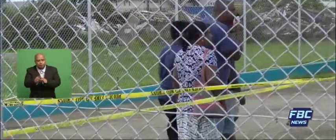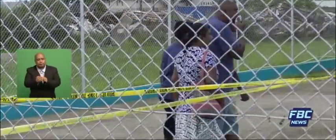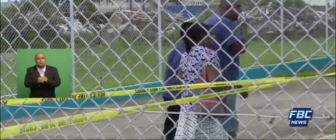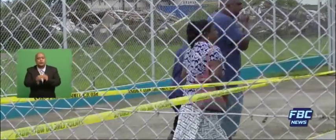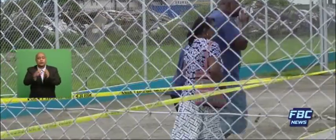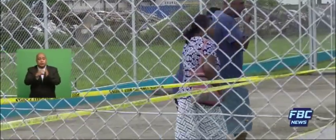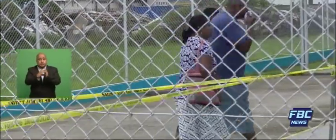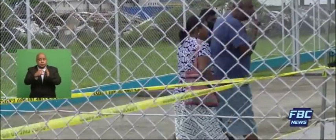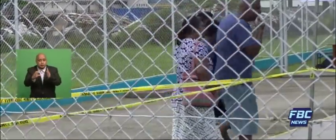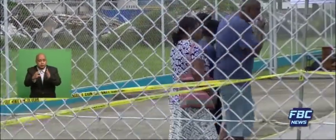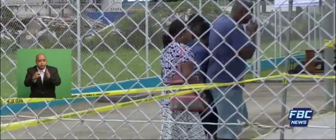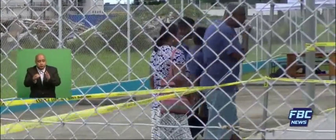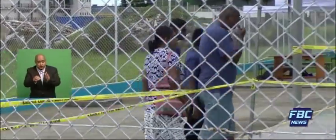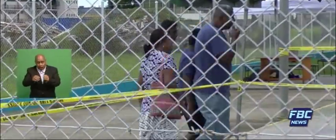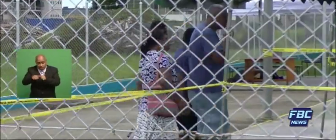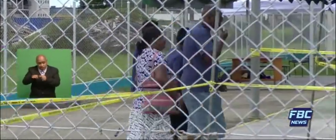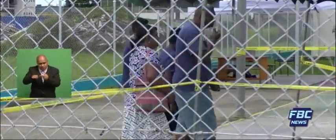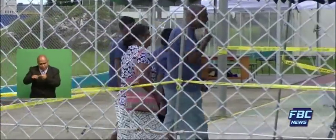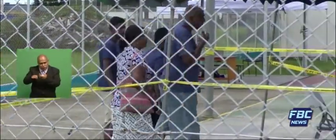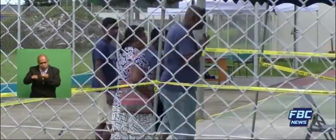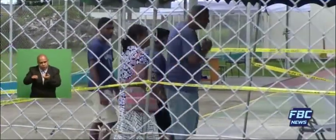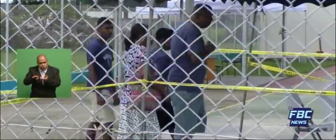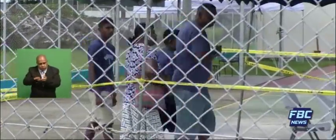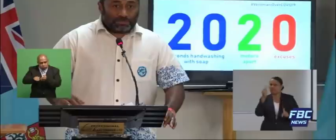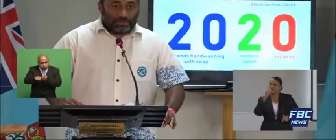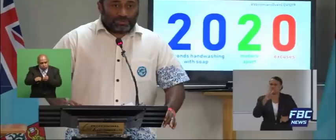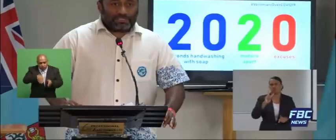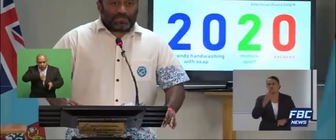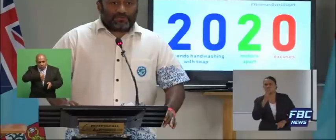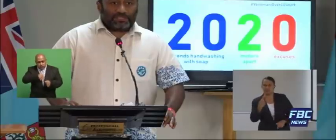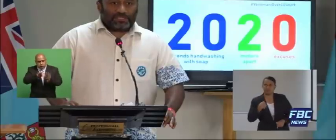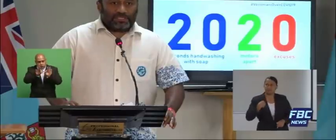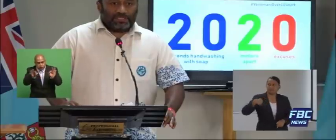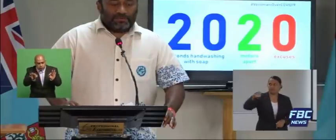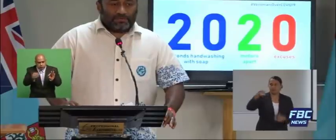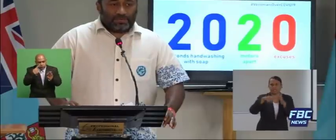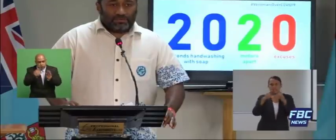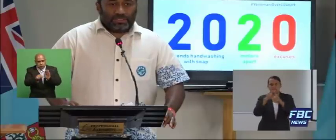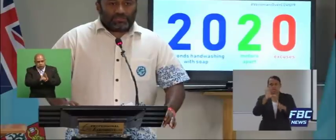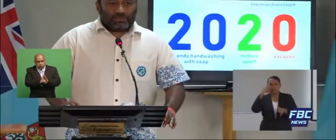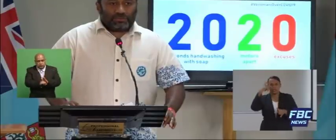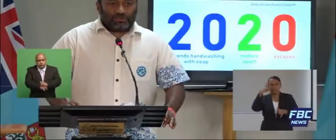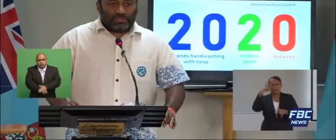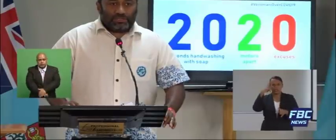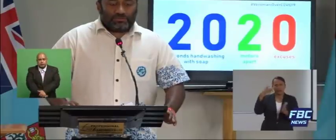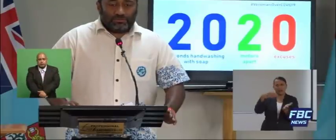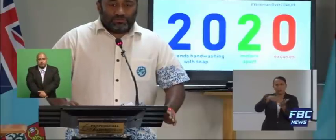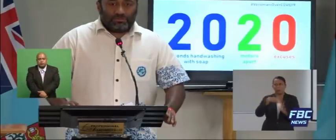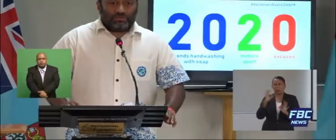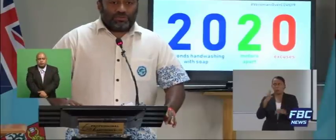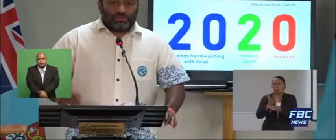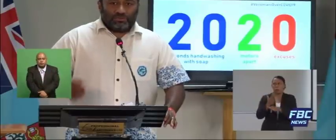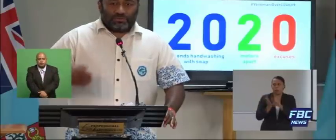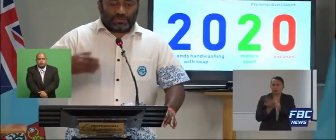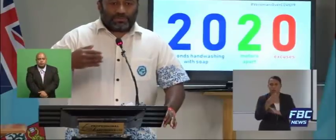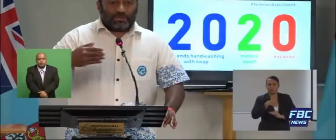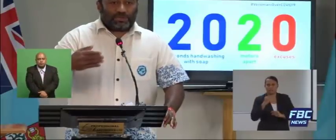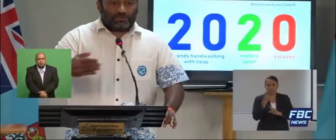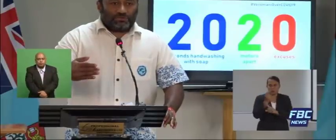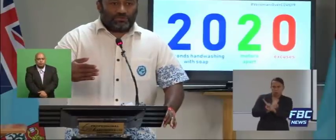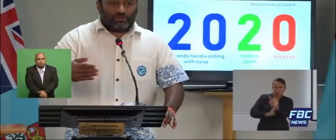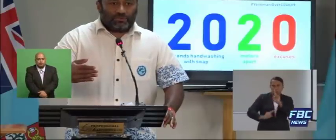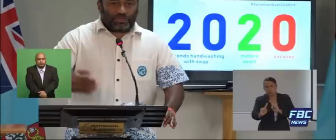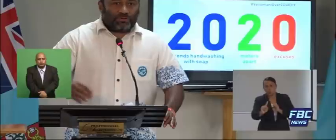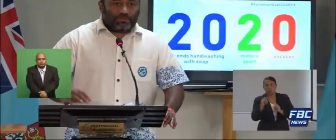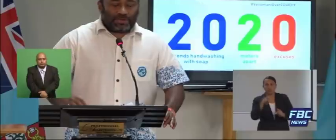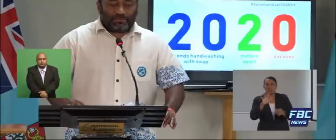a form of identification. I'm asking those that want to exploit these efforts by using this opportunity to do whatever they want